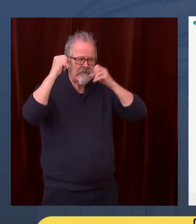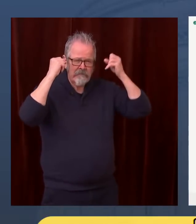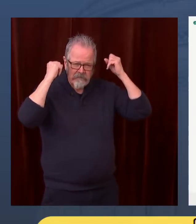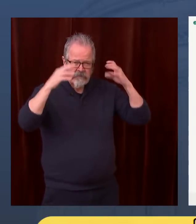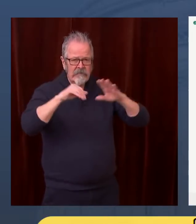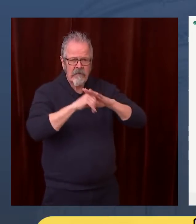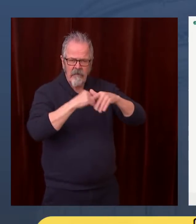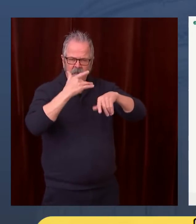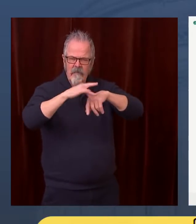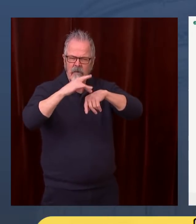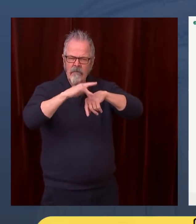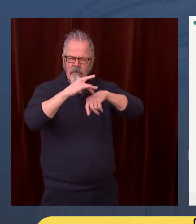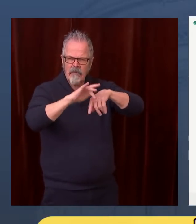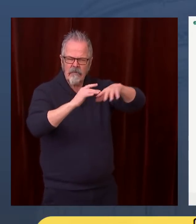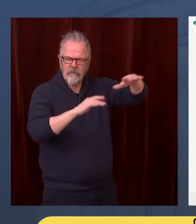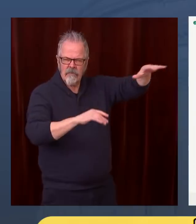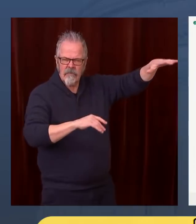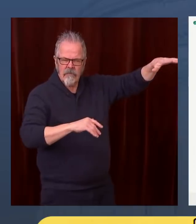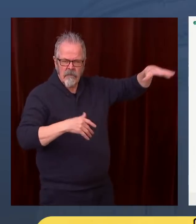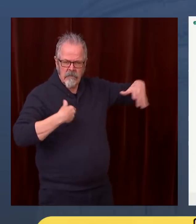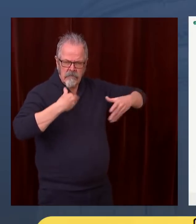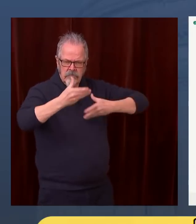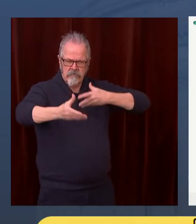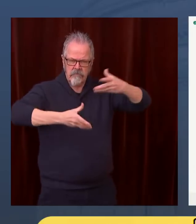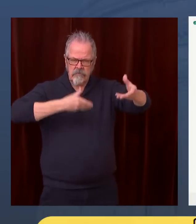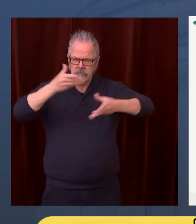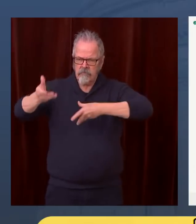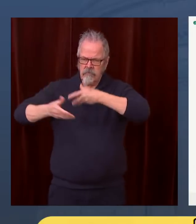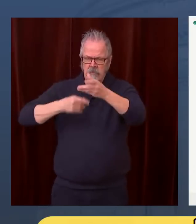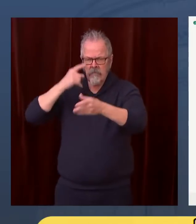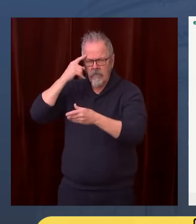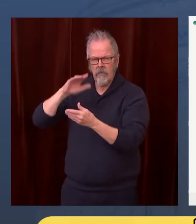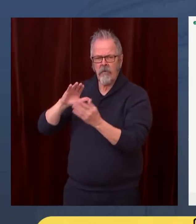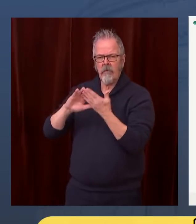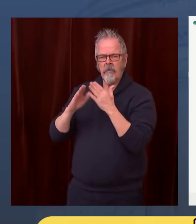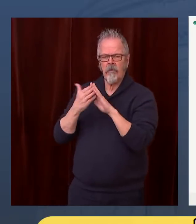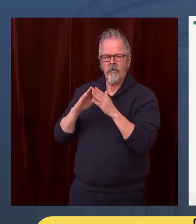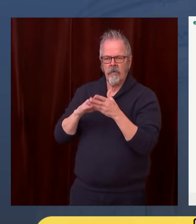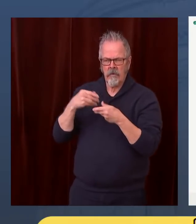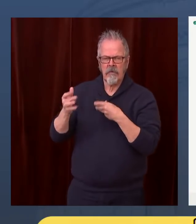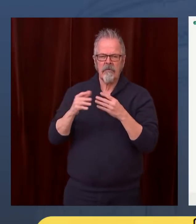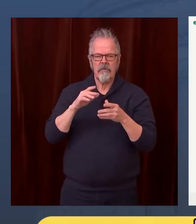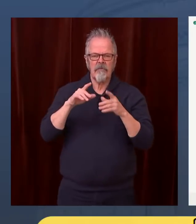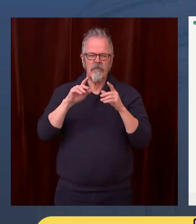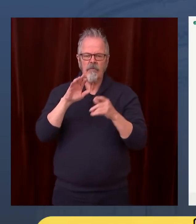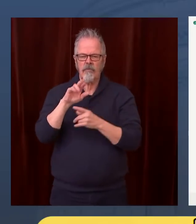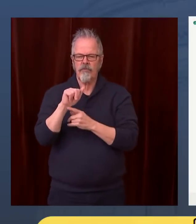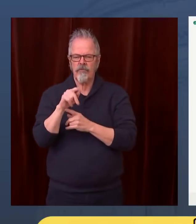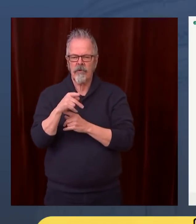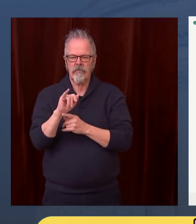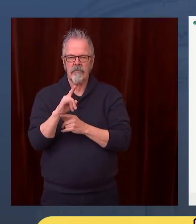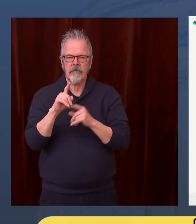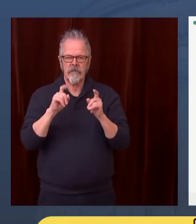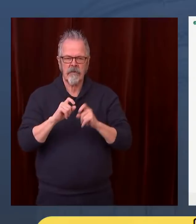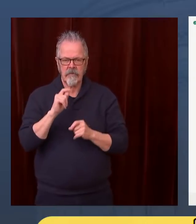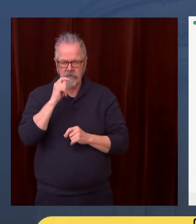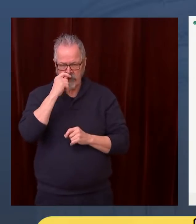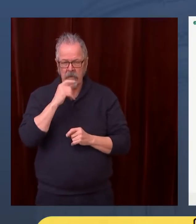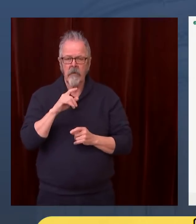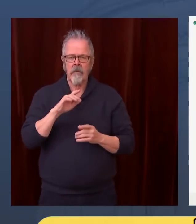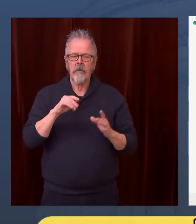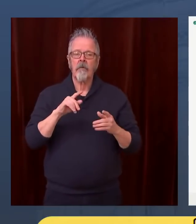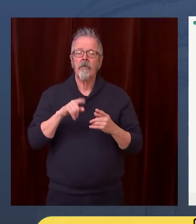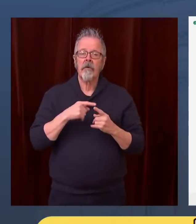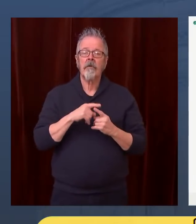going into the hands of our community members. But also, in addition to that, it's really about community testing